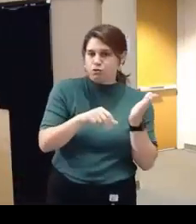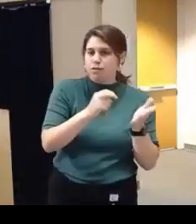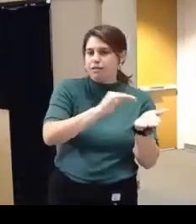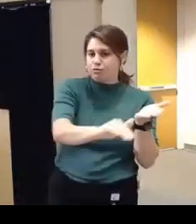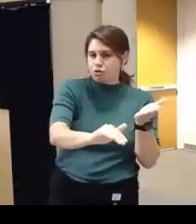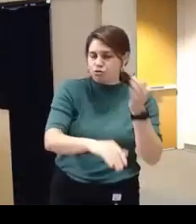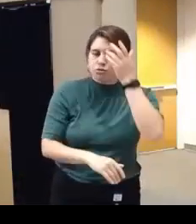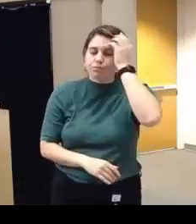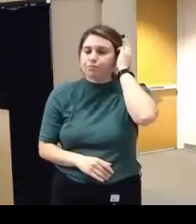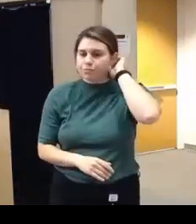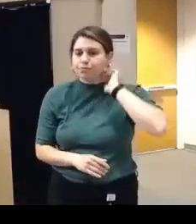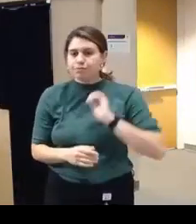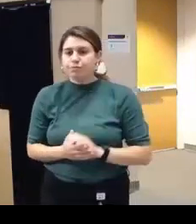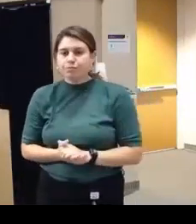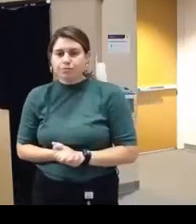there.